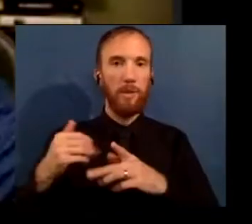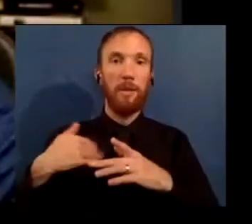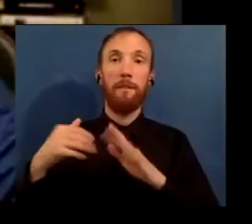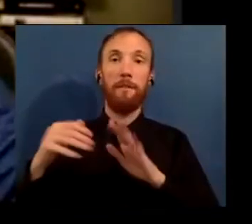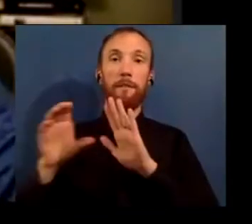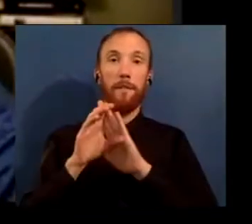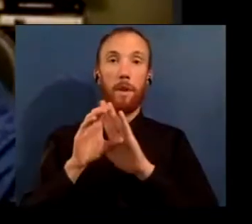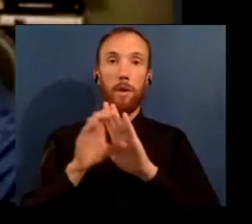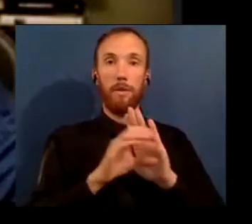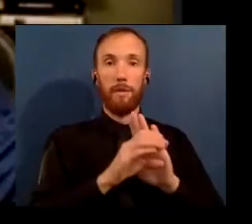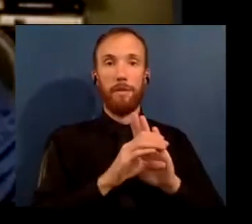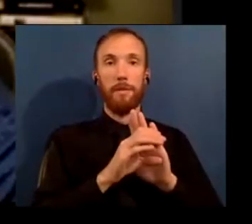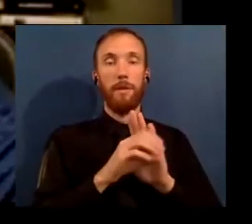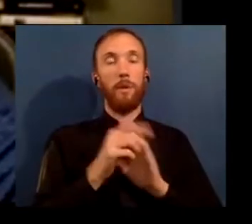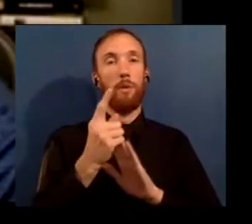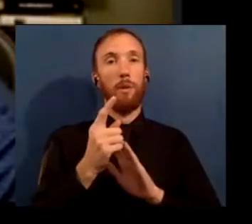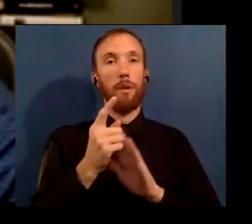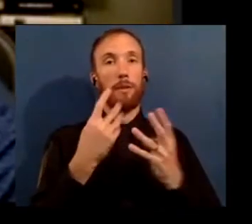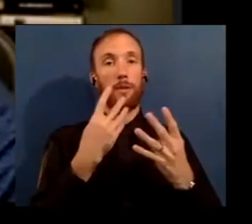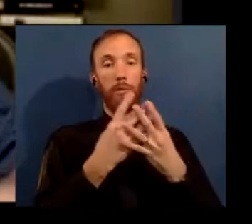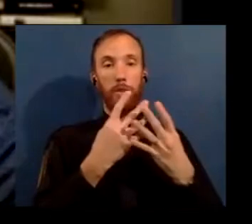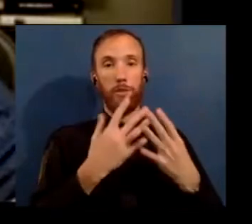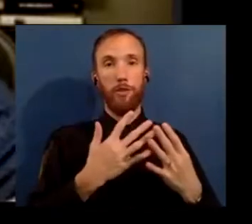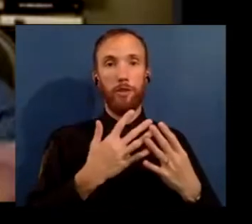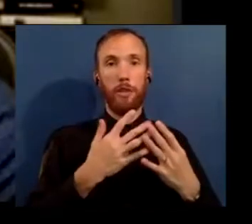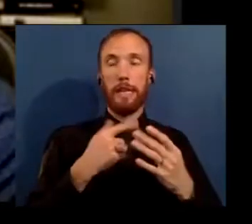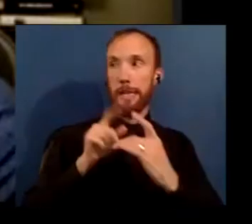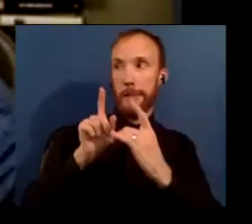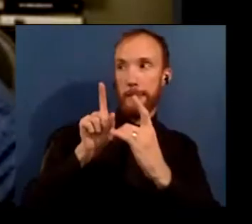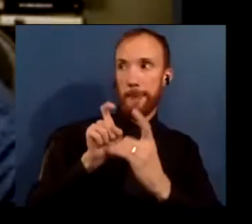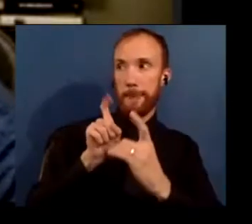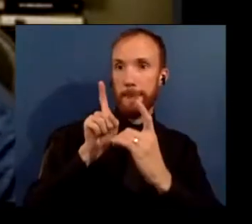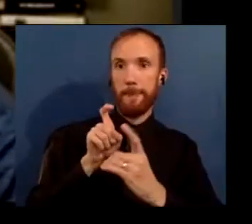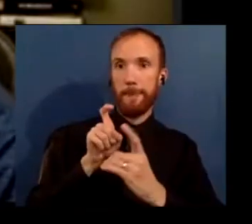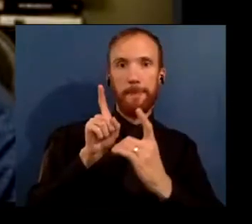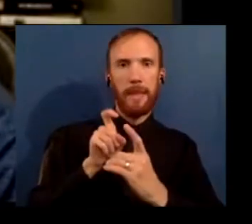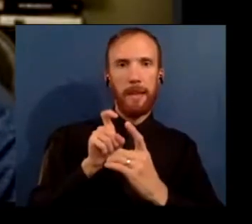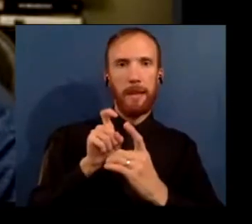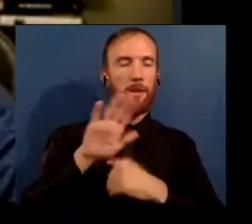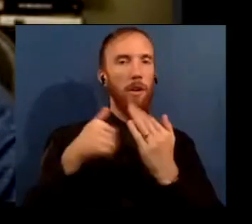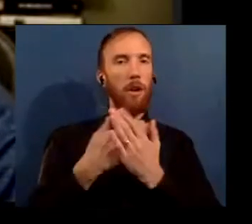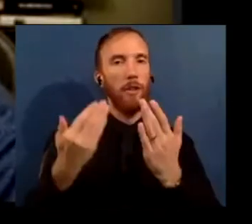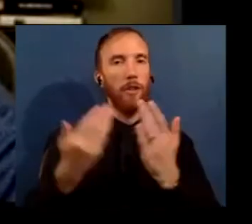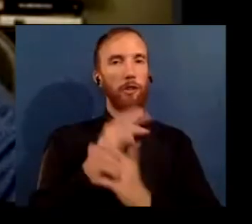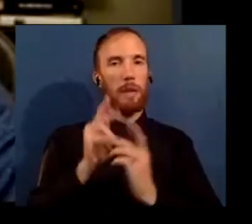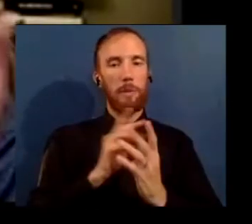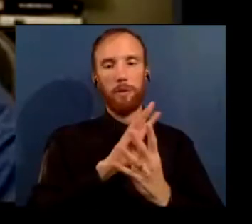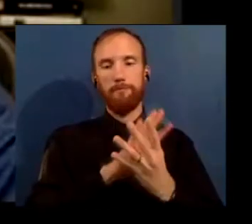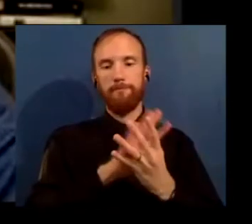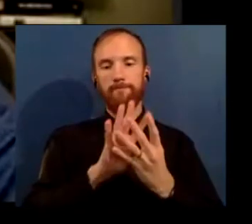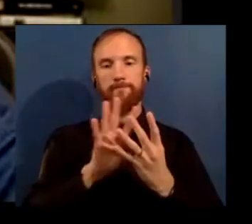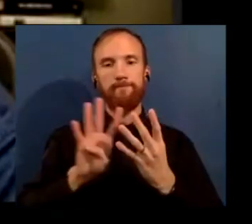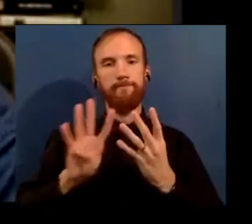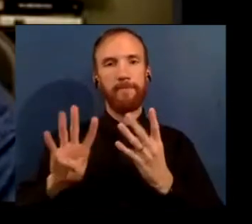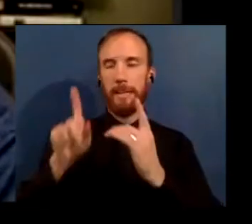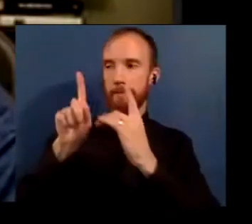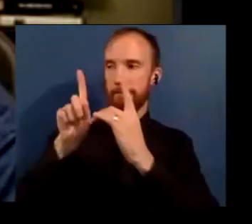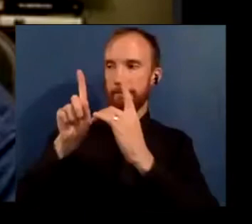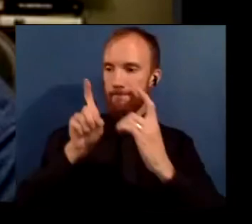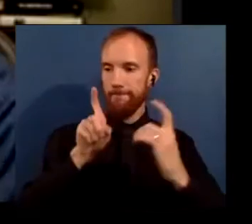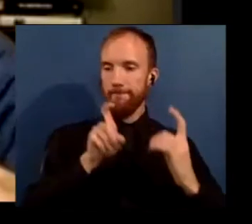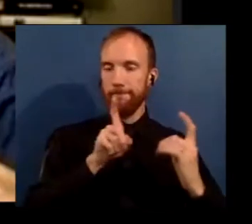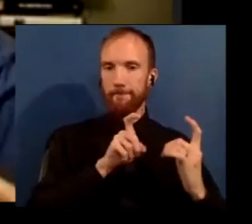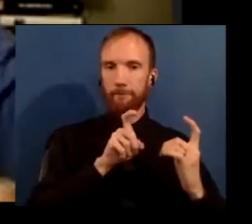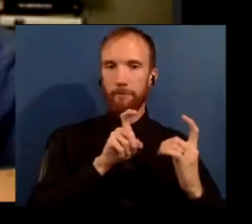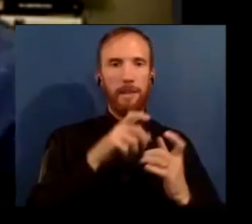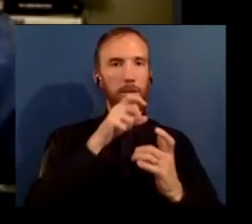one of the prisoners of other prisoners coming in as a record, you know, and it's an old camera. So he took lots of still shots,